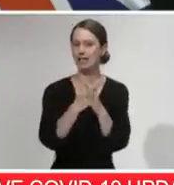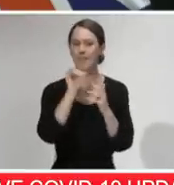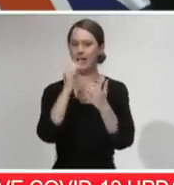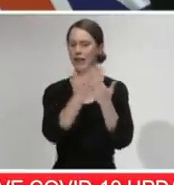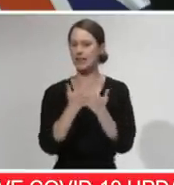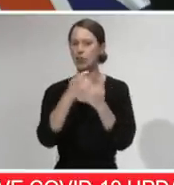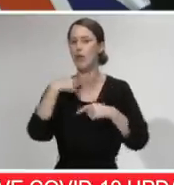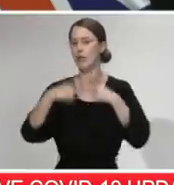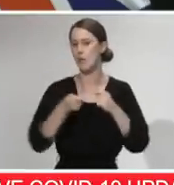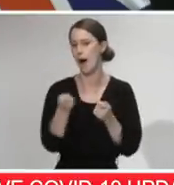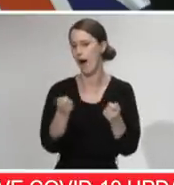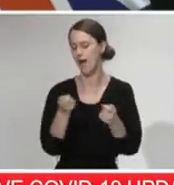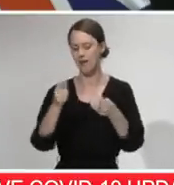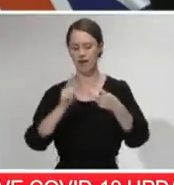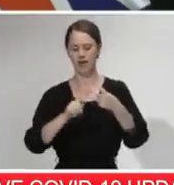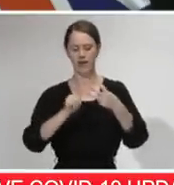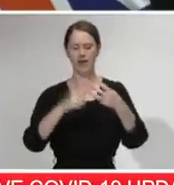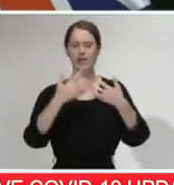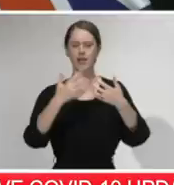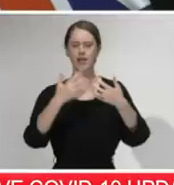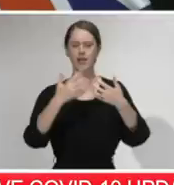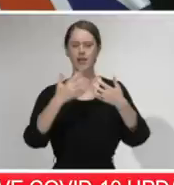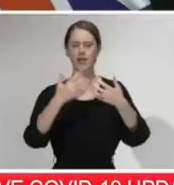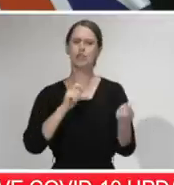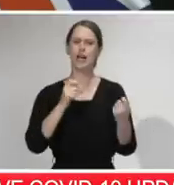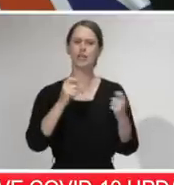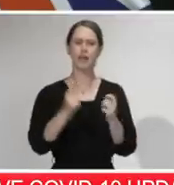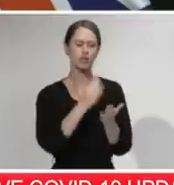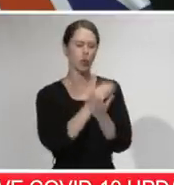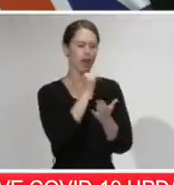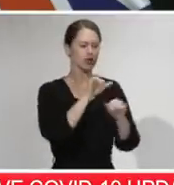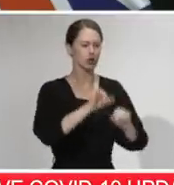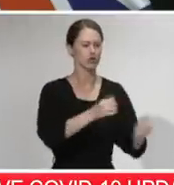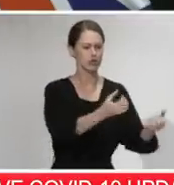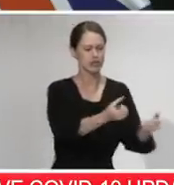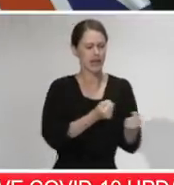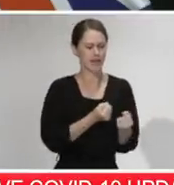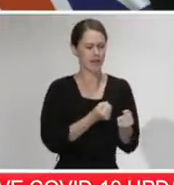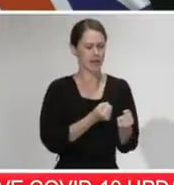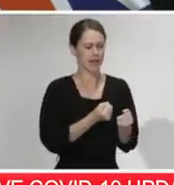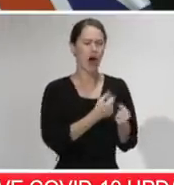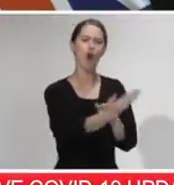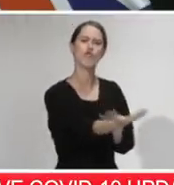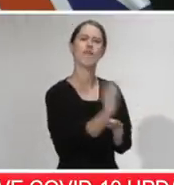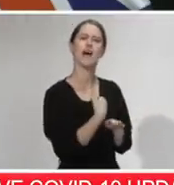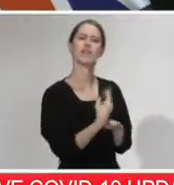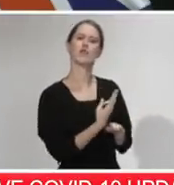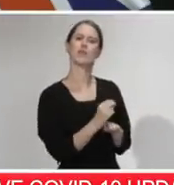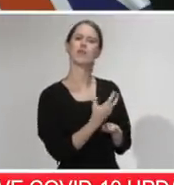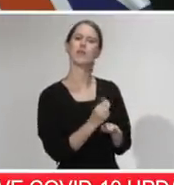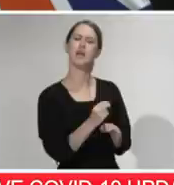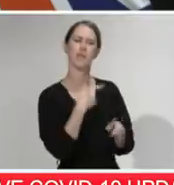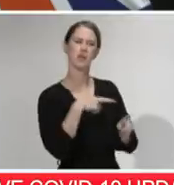weeks, and we've made technical changes to ensure where students receive partial tuition fee refunds in